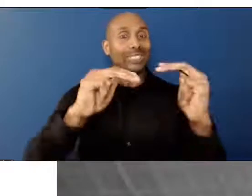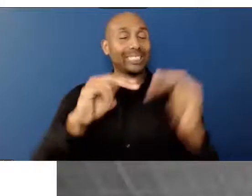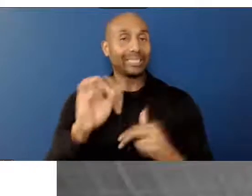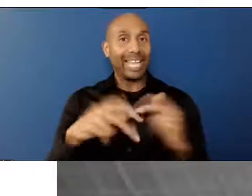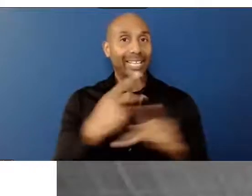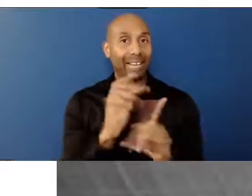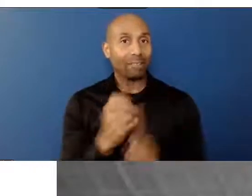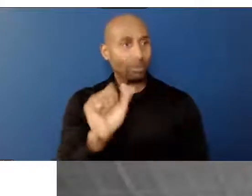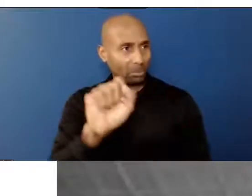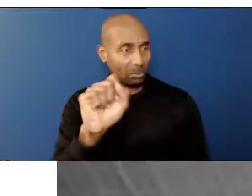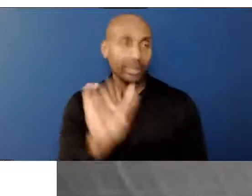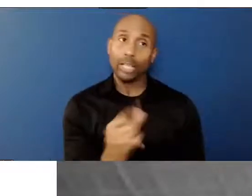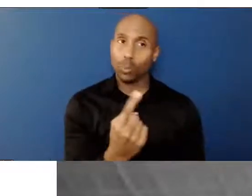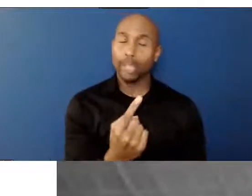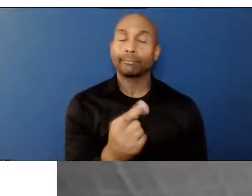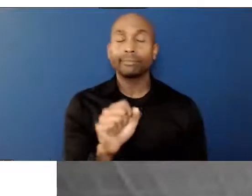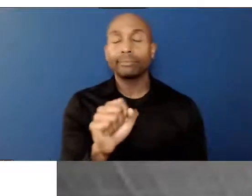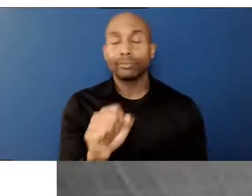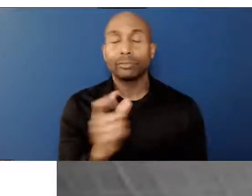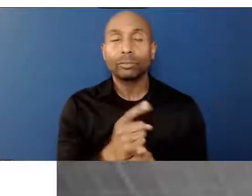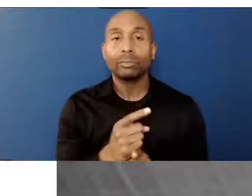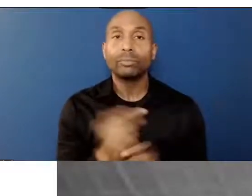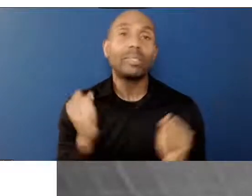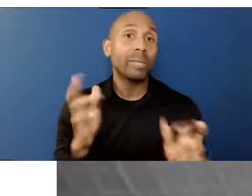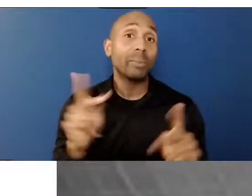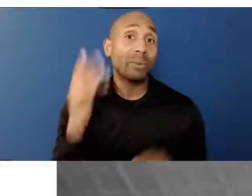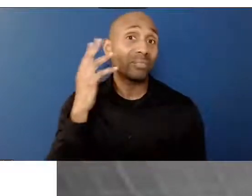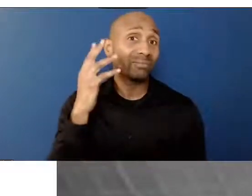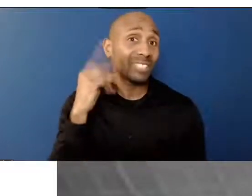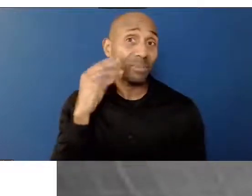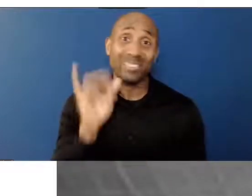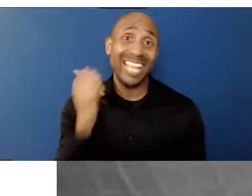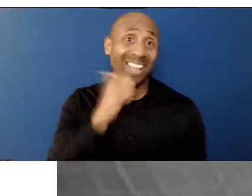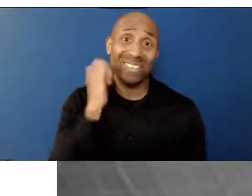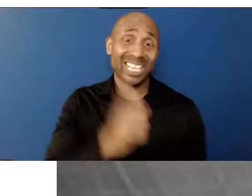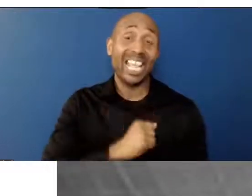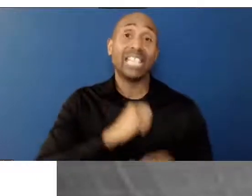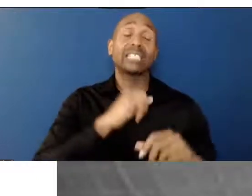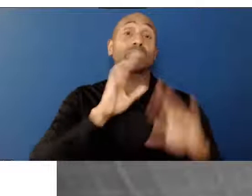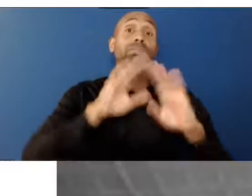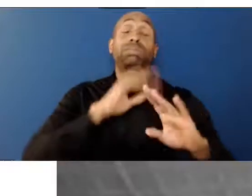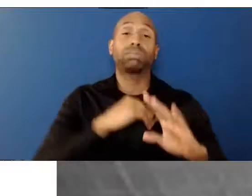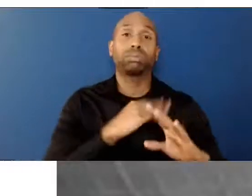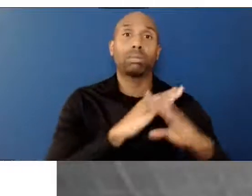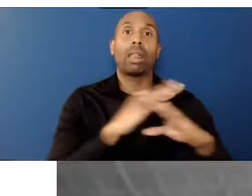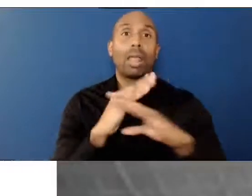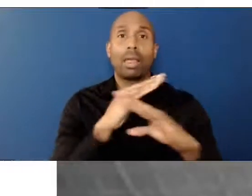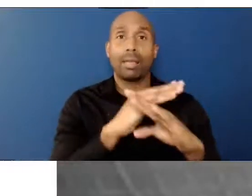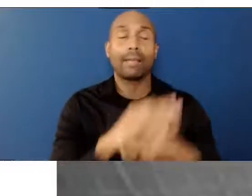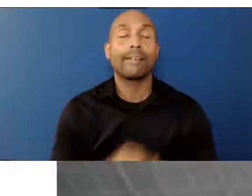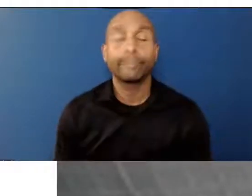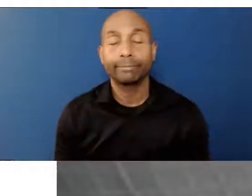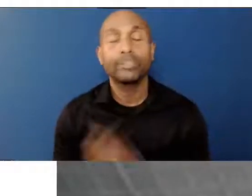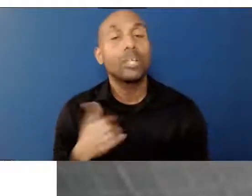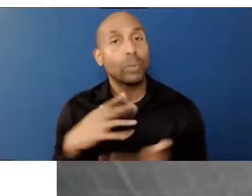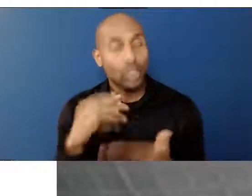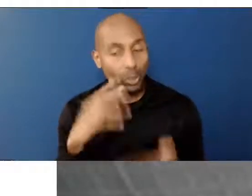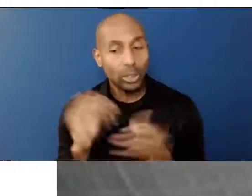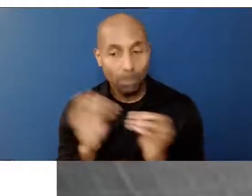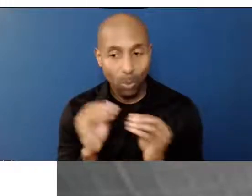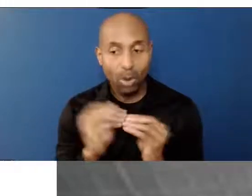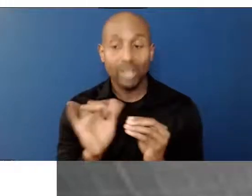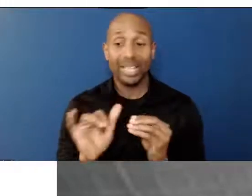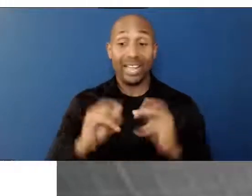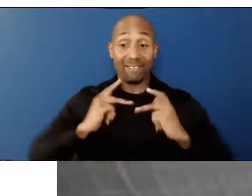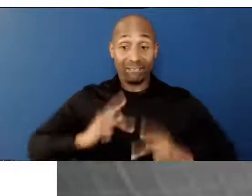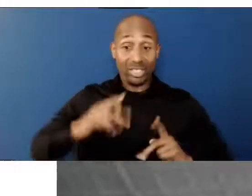one of the things that we've been learning more so every day is how our physical environment really